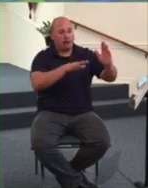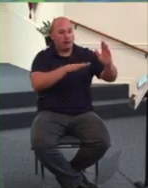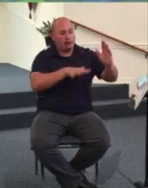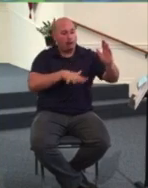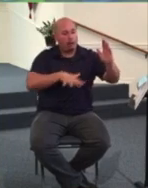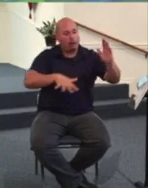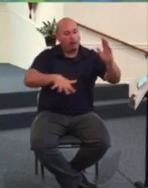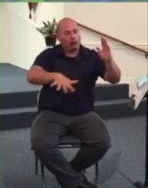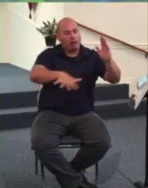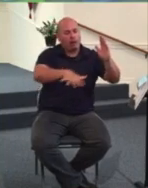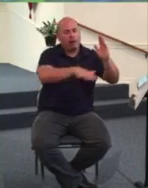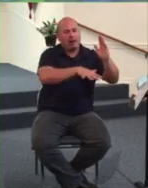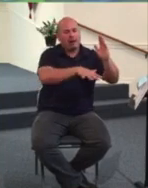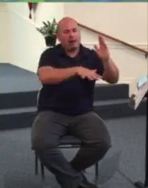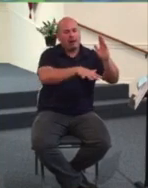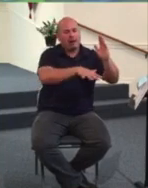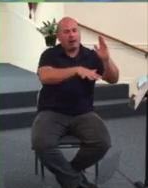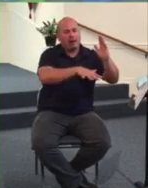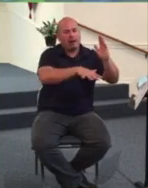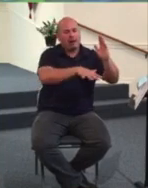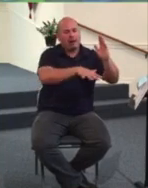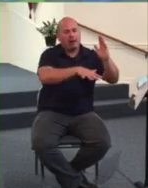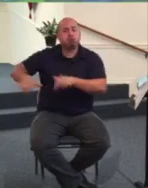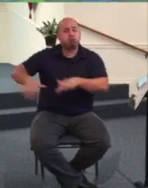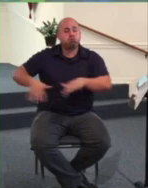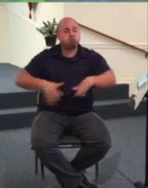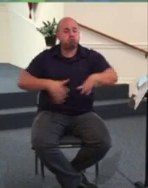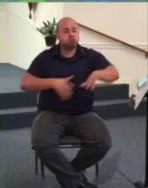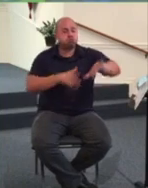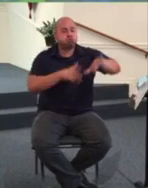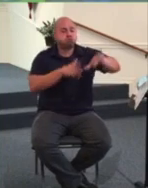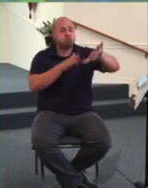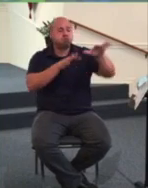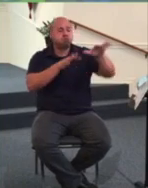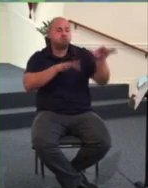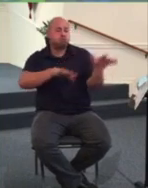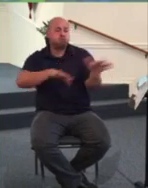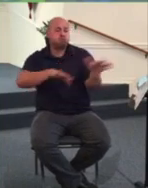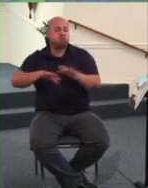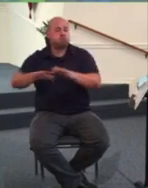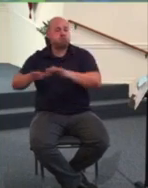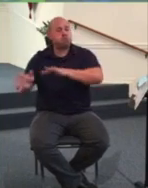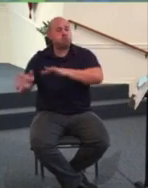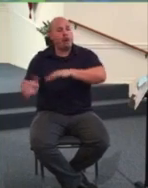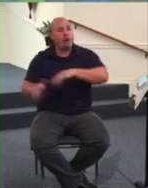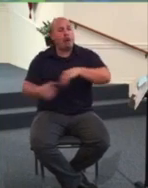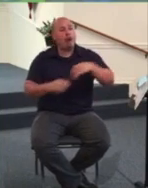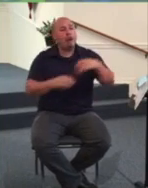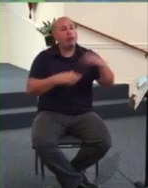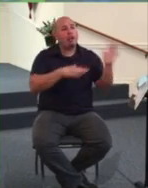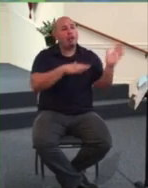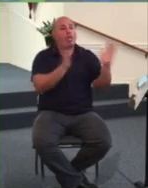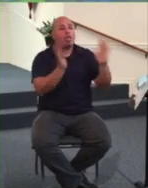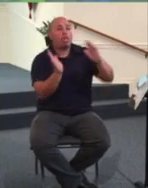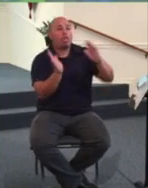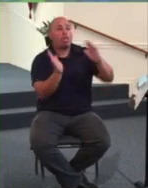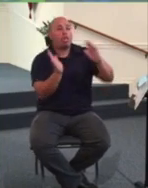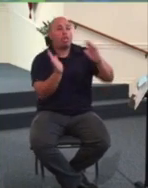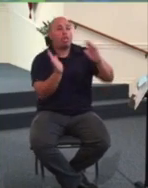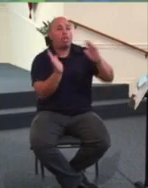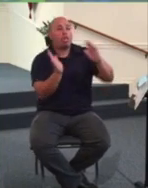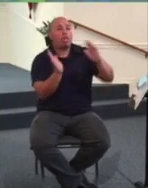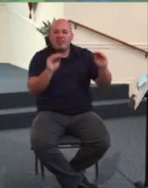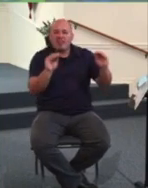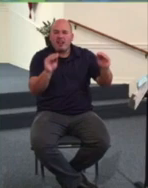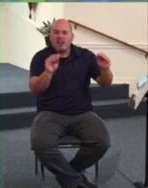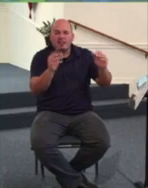flood came, the house just collapsed under the pressure, and it's washed away. It was built on nothing that could